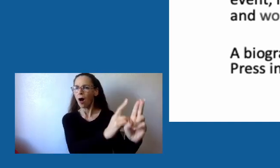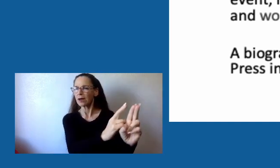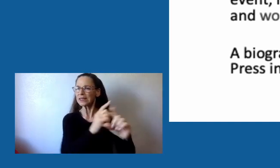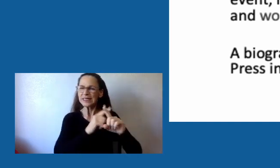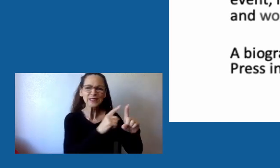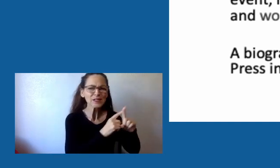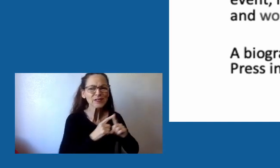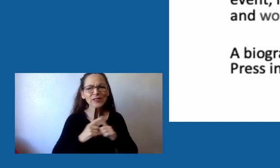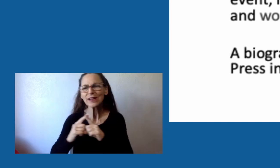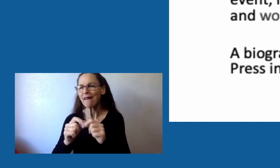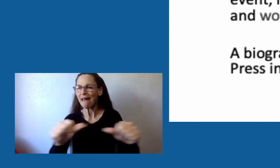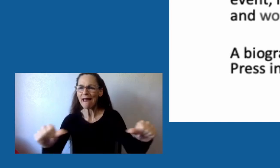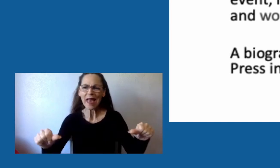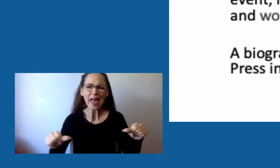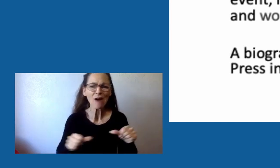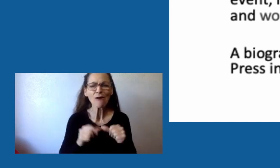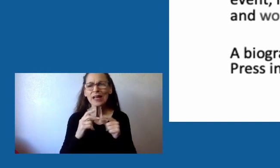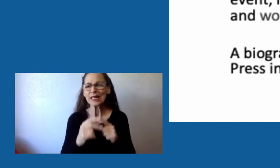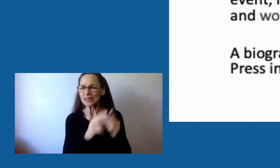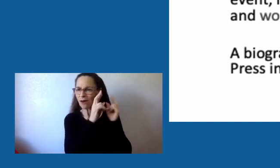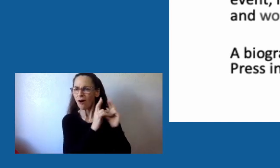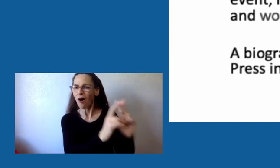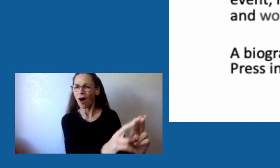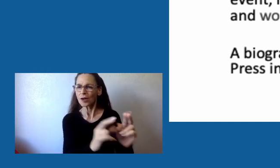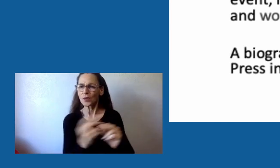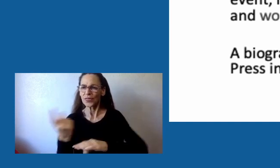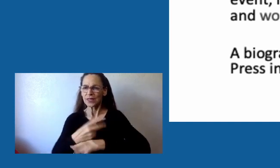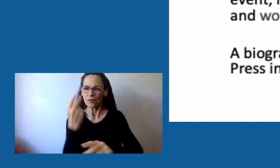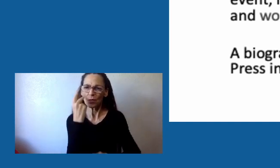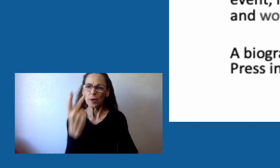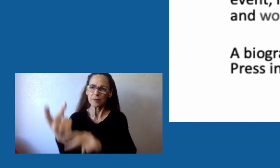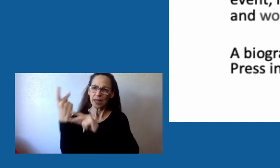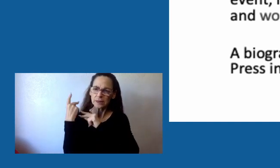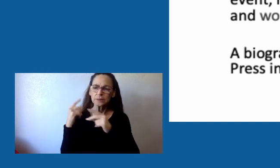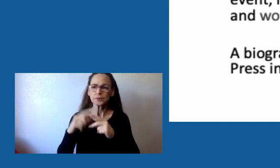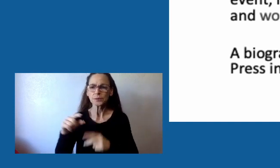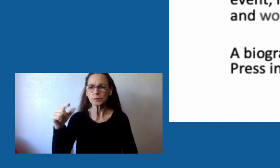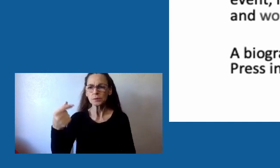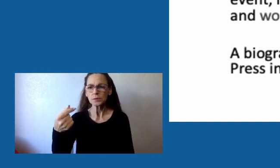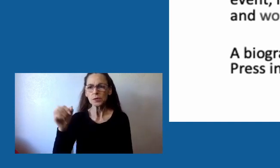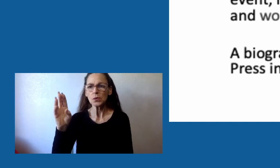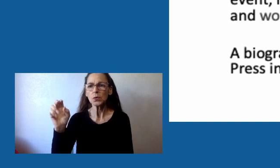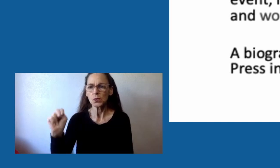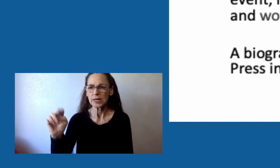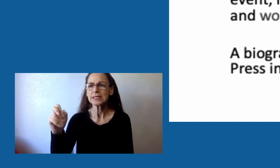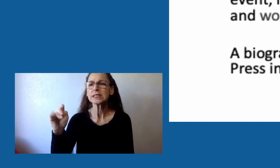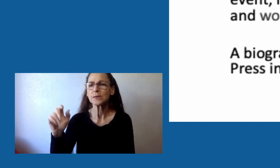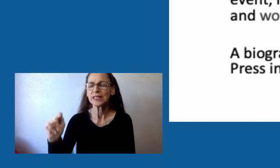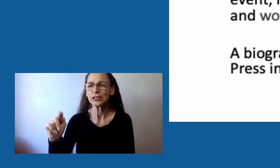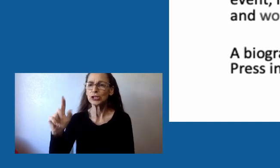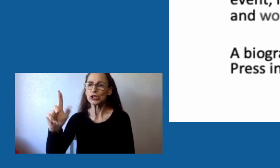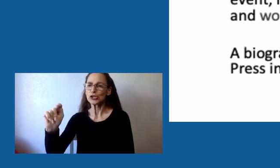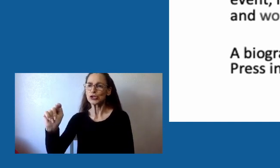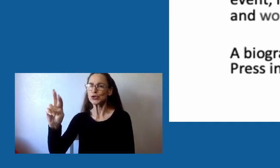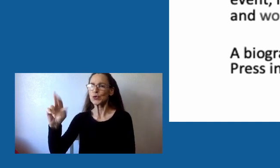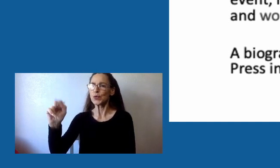locations across the country and worldwide. And plug, biography of Gwen Smith, titled On Gwen, Transactive, was published by Wake